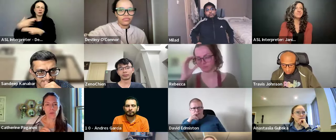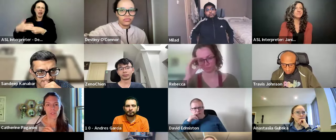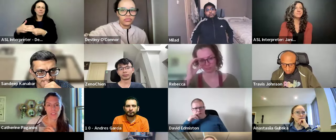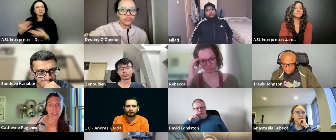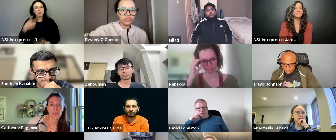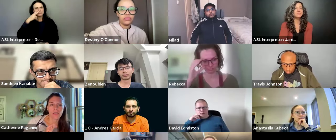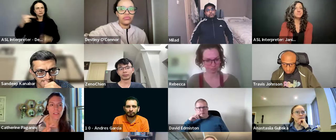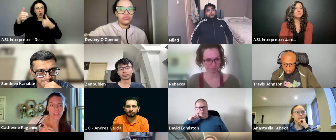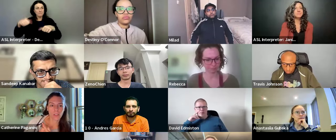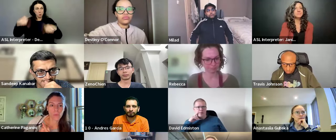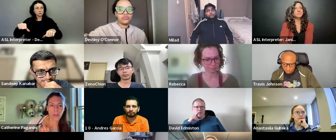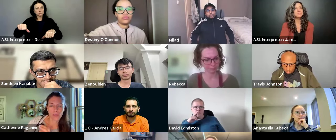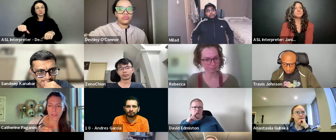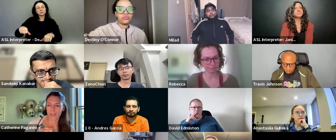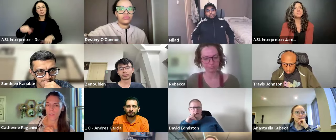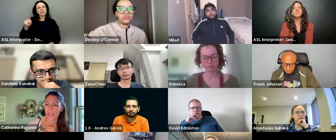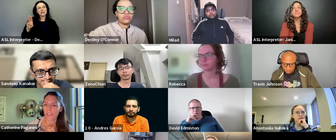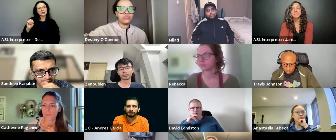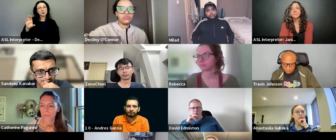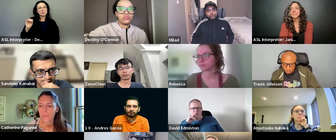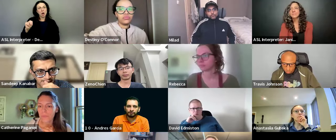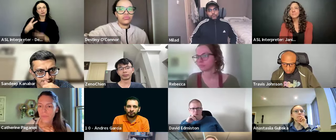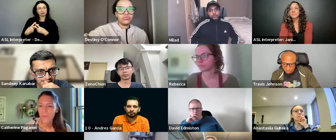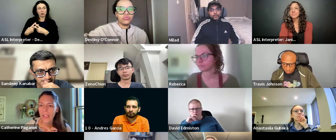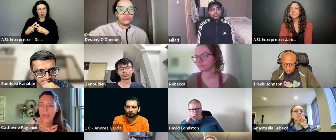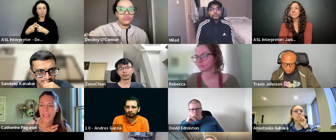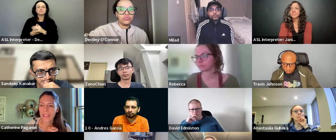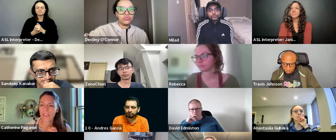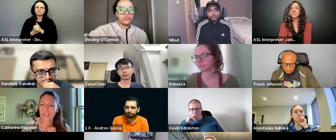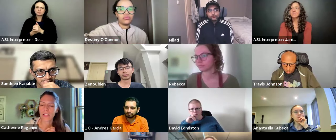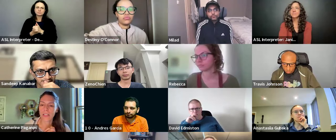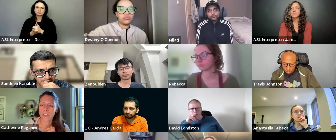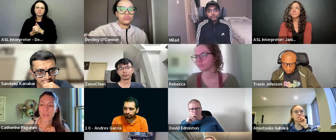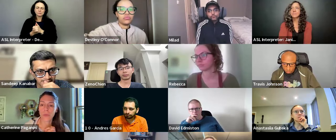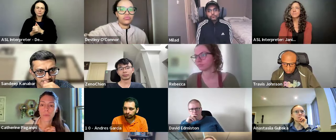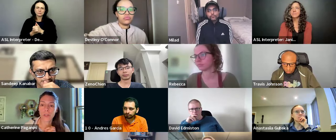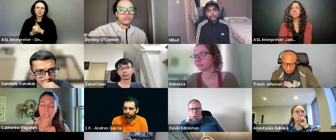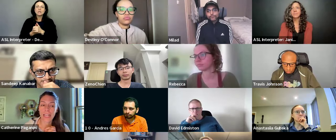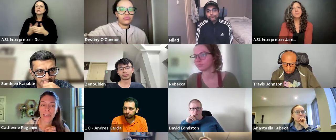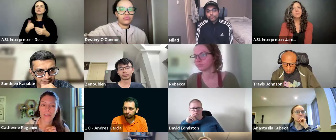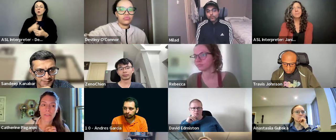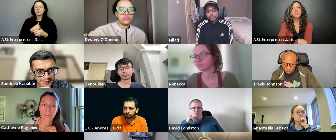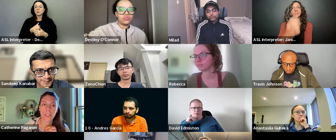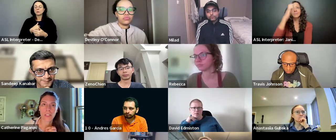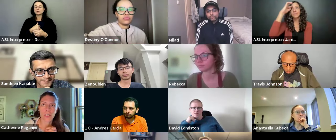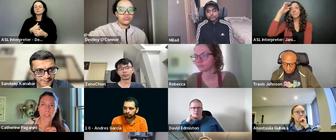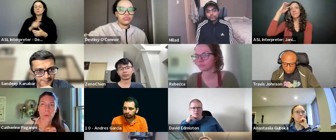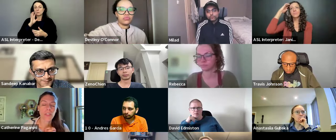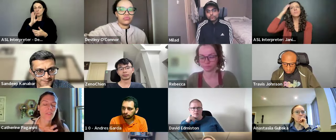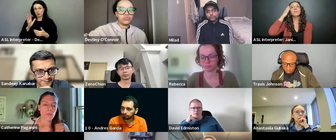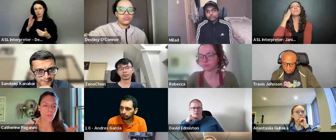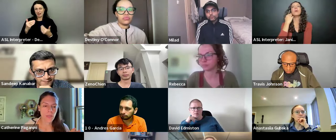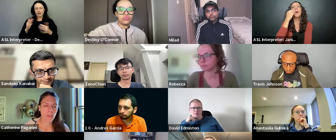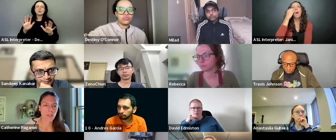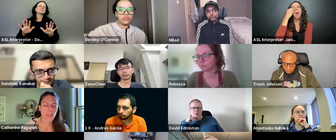seen the post in the KubeCon channel. And so we will have,